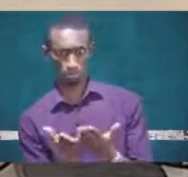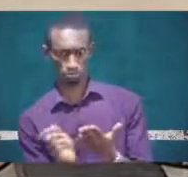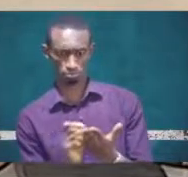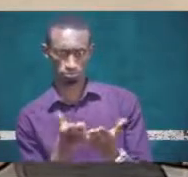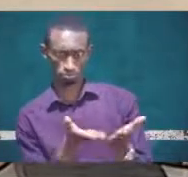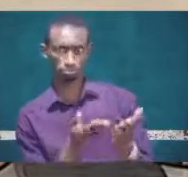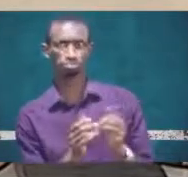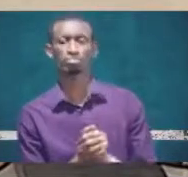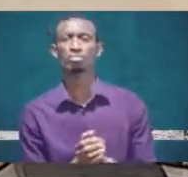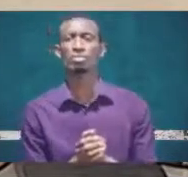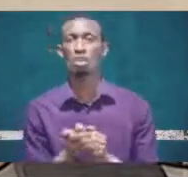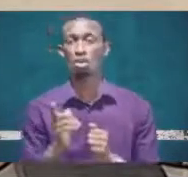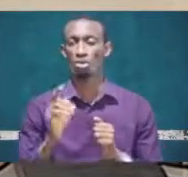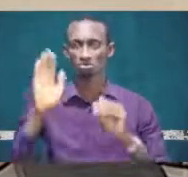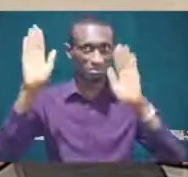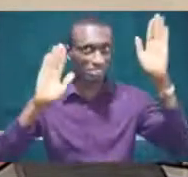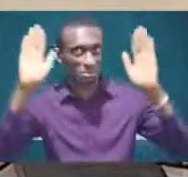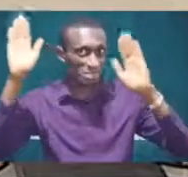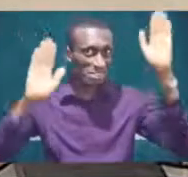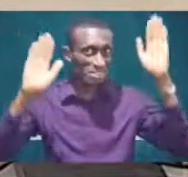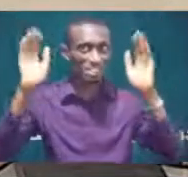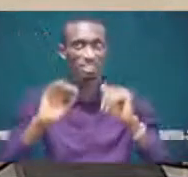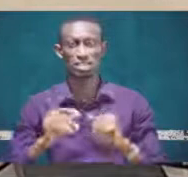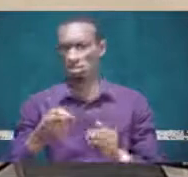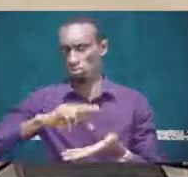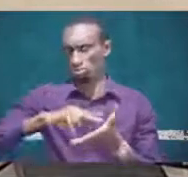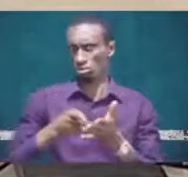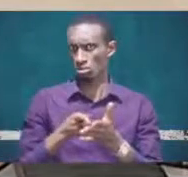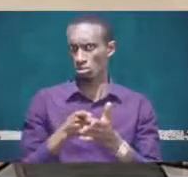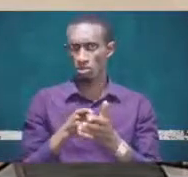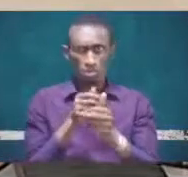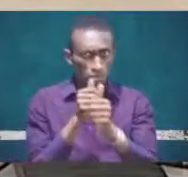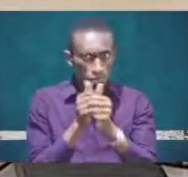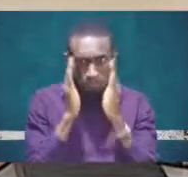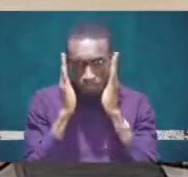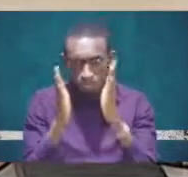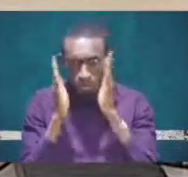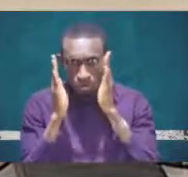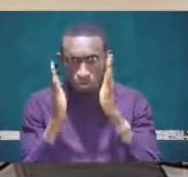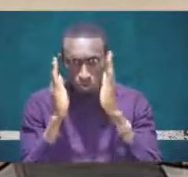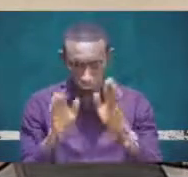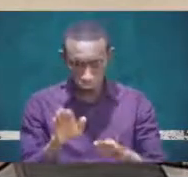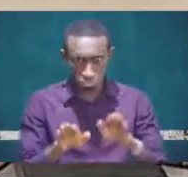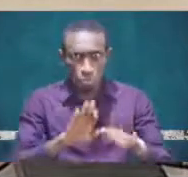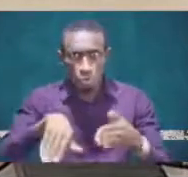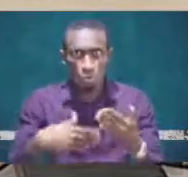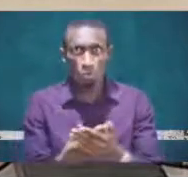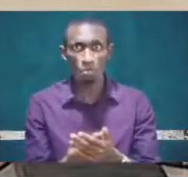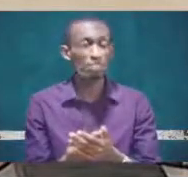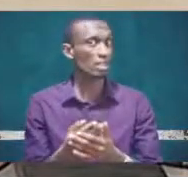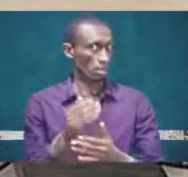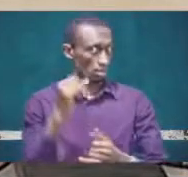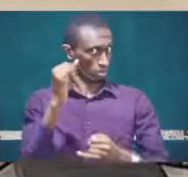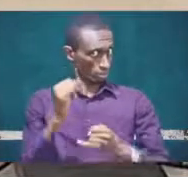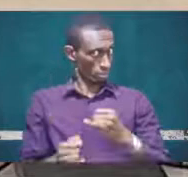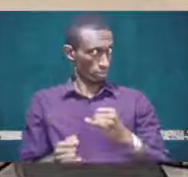Actively participate in this lesson. That means follow all the steps of the lesson. And then at the end of the lesson, you will test